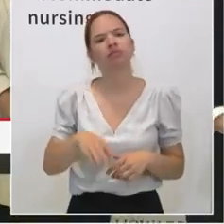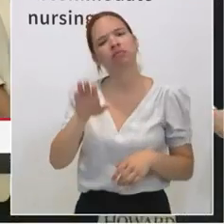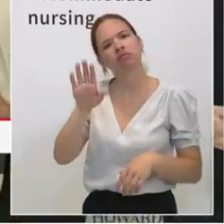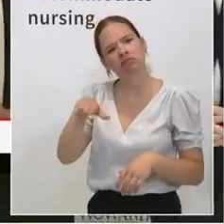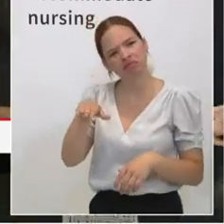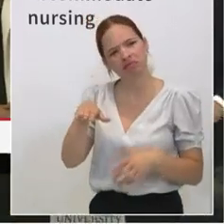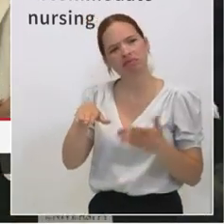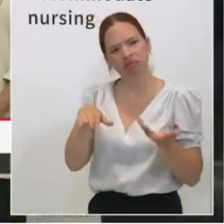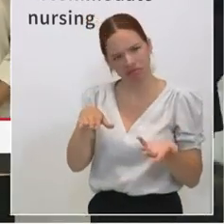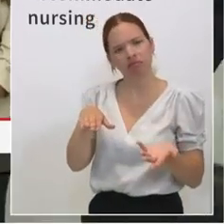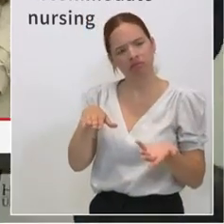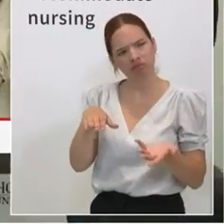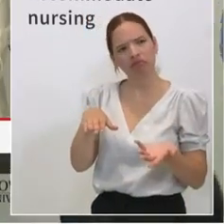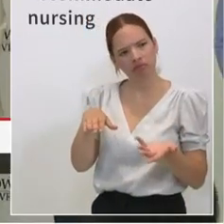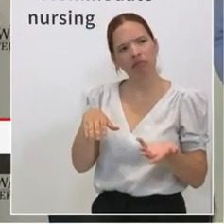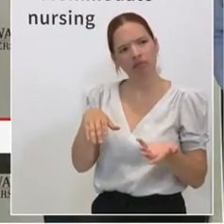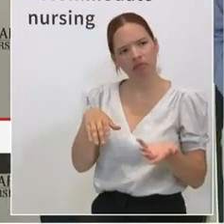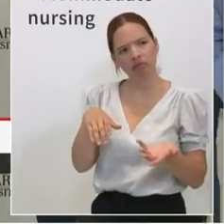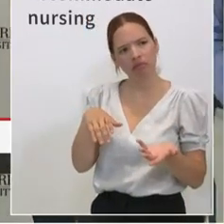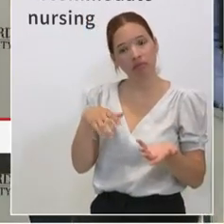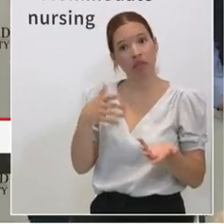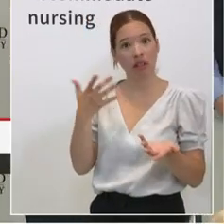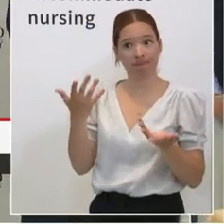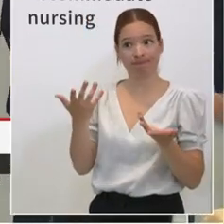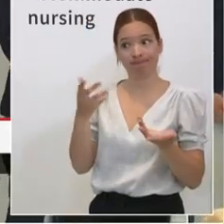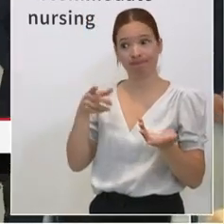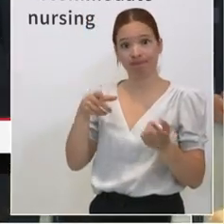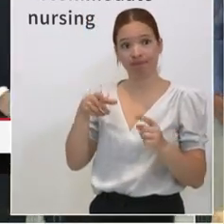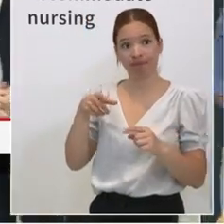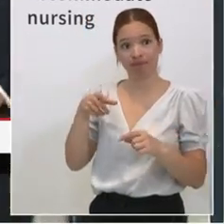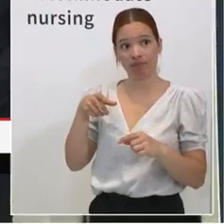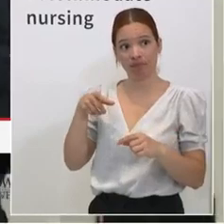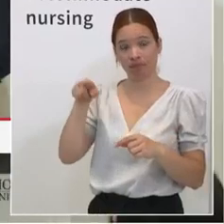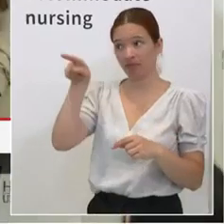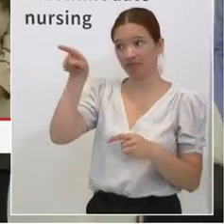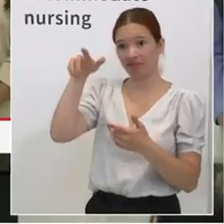people off the streets. What about the homeless? Just curious.